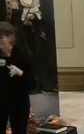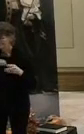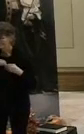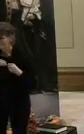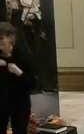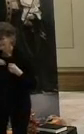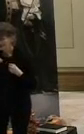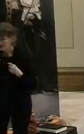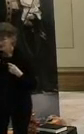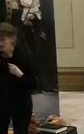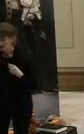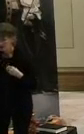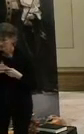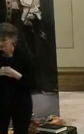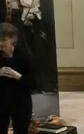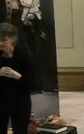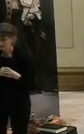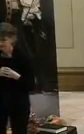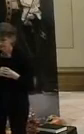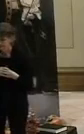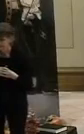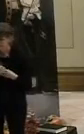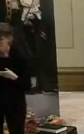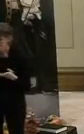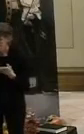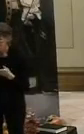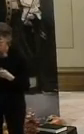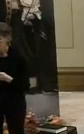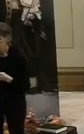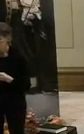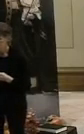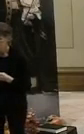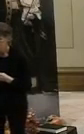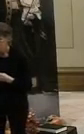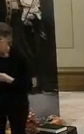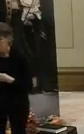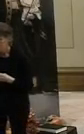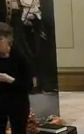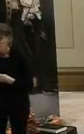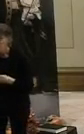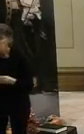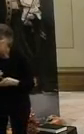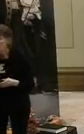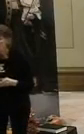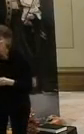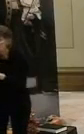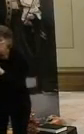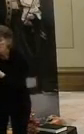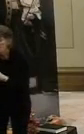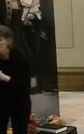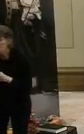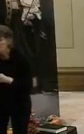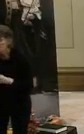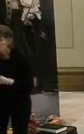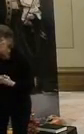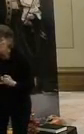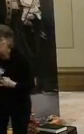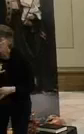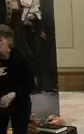as simple as somebody hurting our feelings, all the way to trying to understand